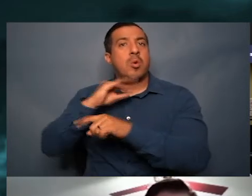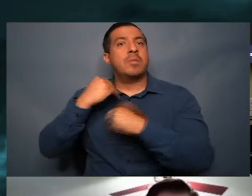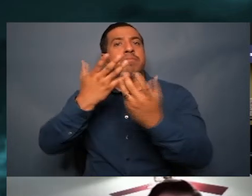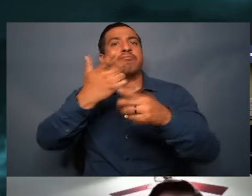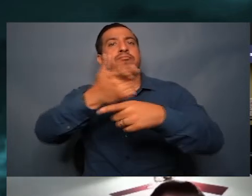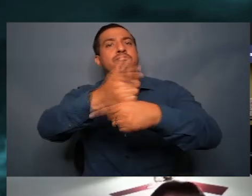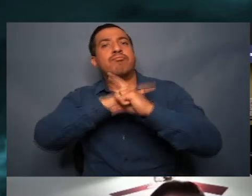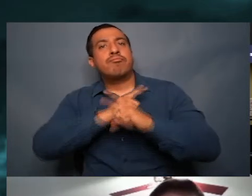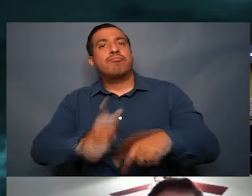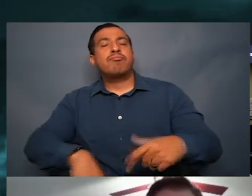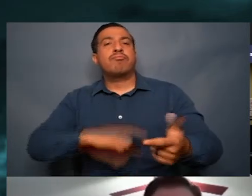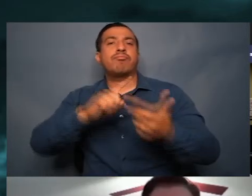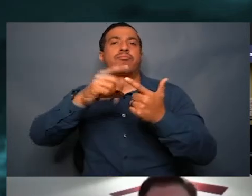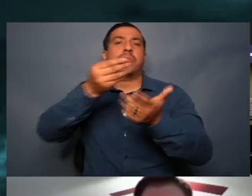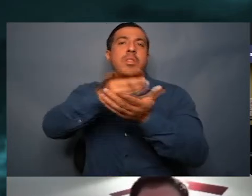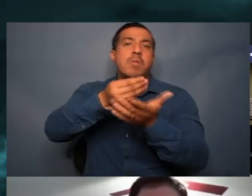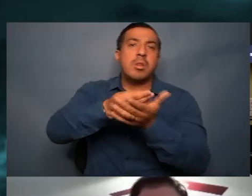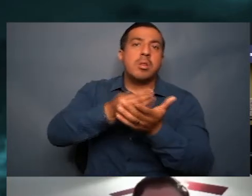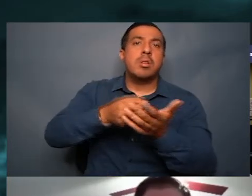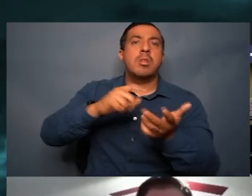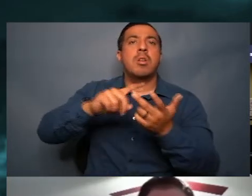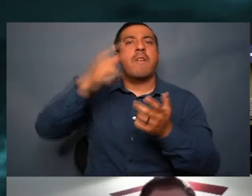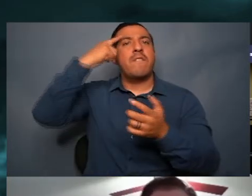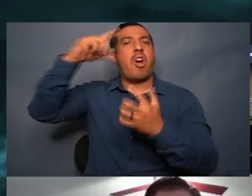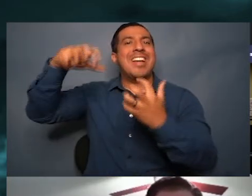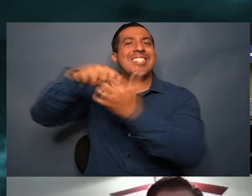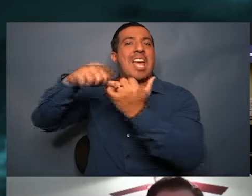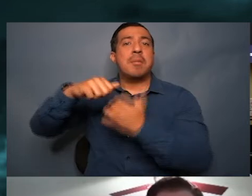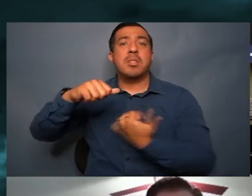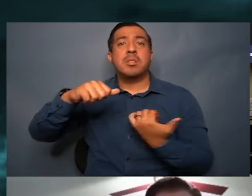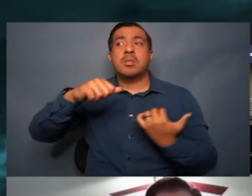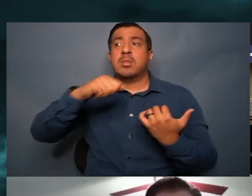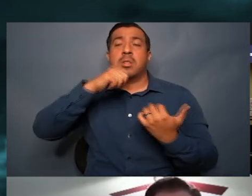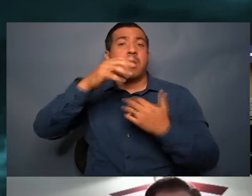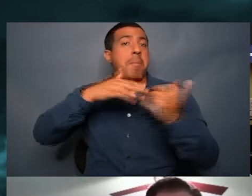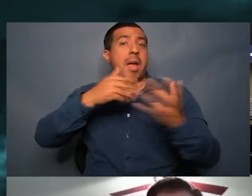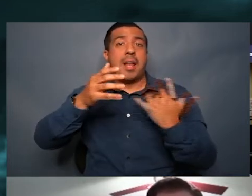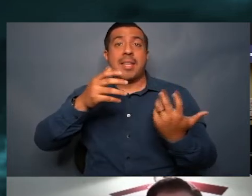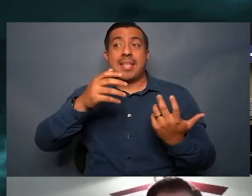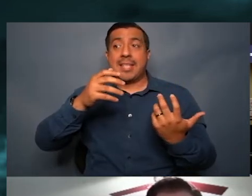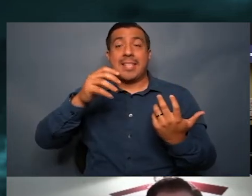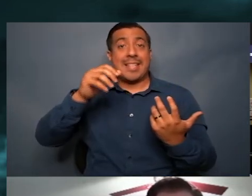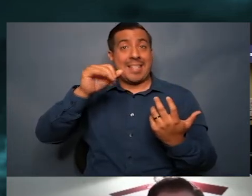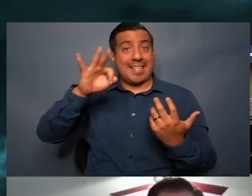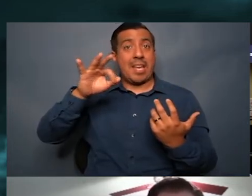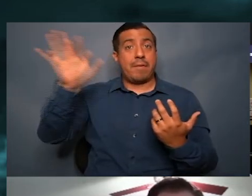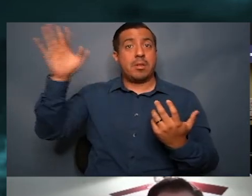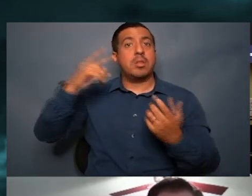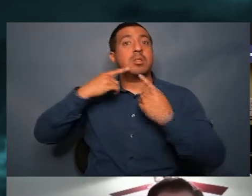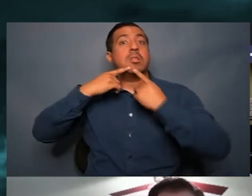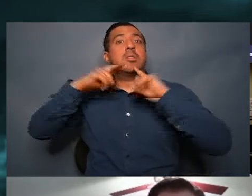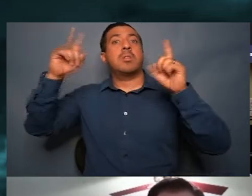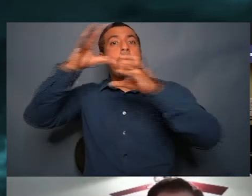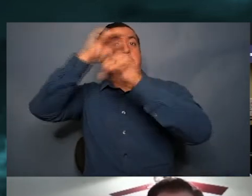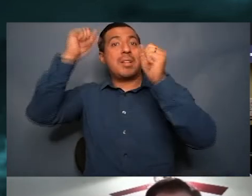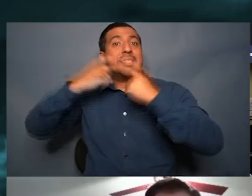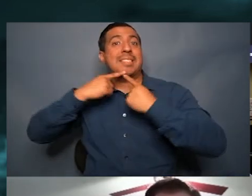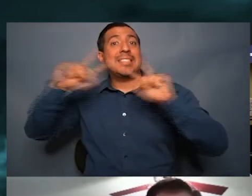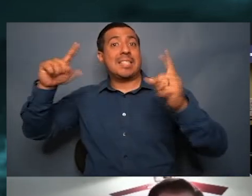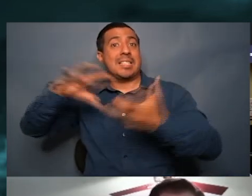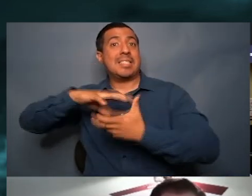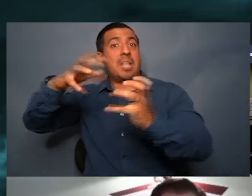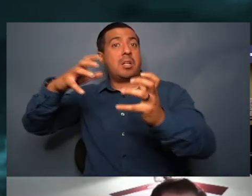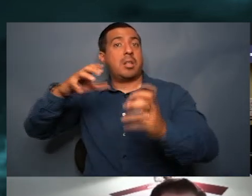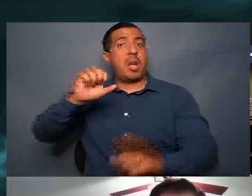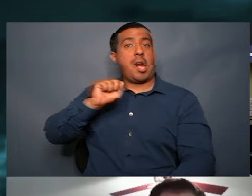loans and funding as well for damages. Even if it is in a presidentially declared disaster, the SBA still can